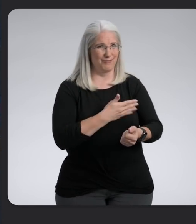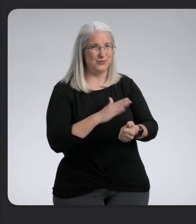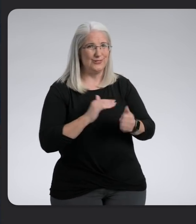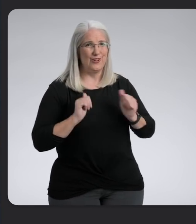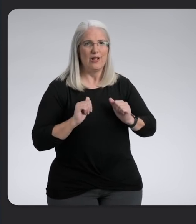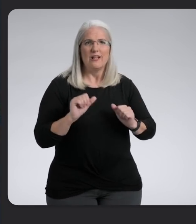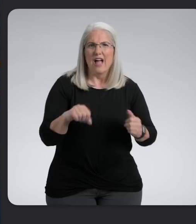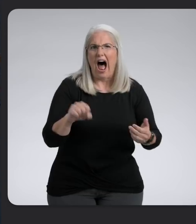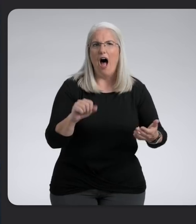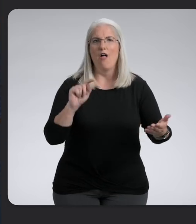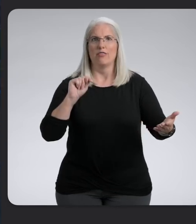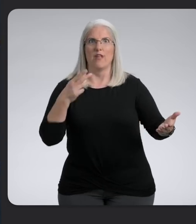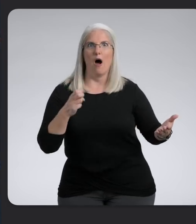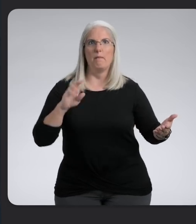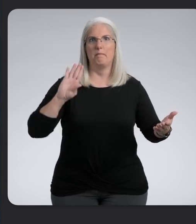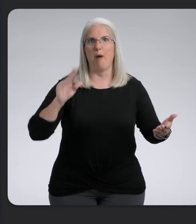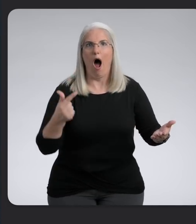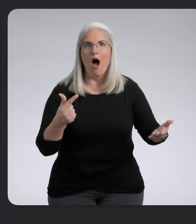musical.